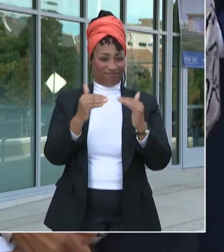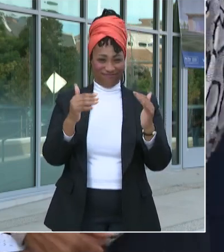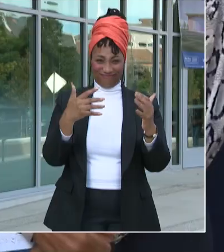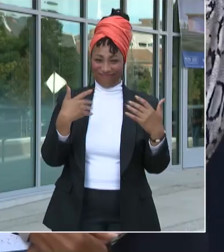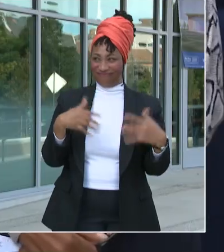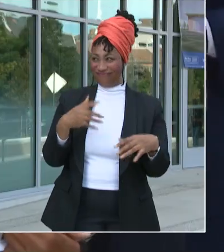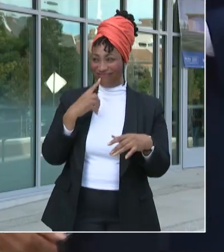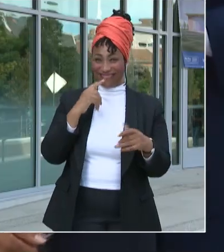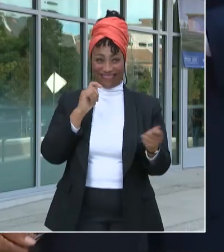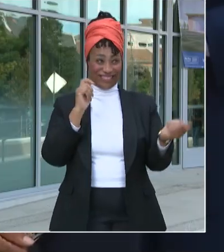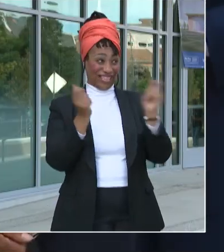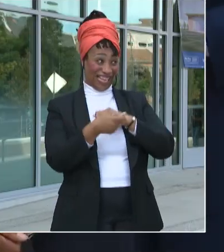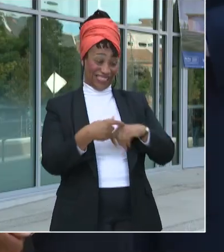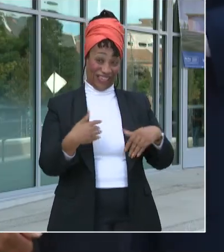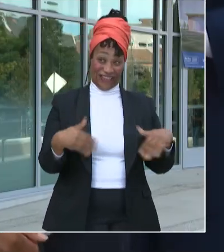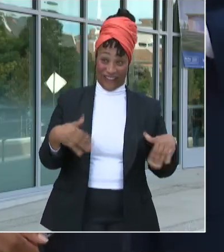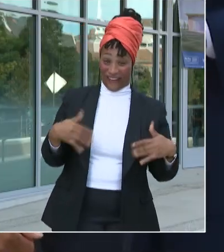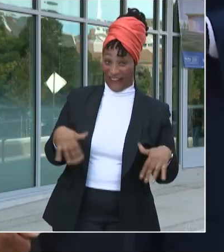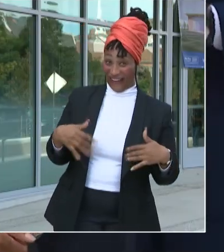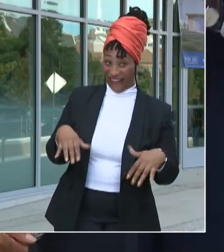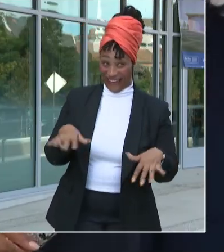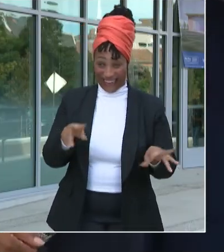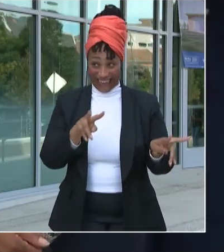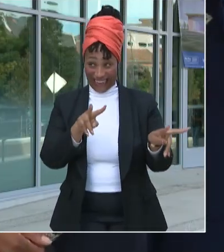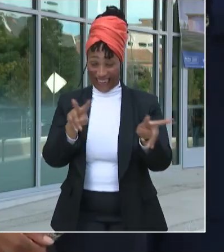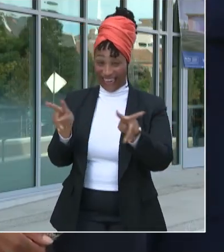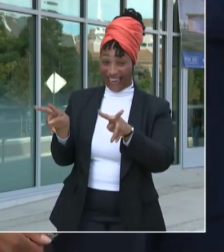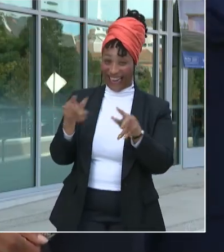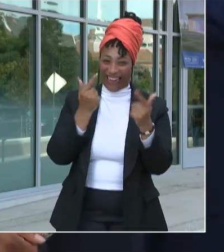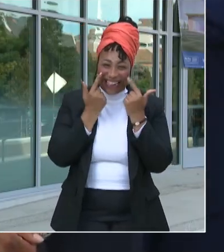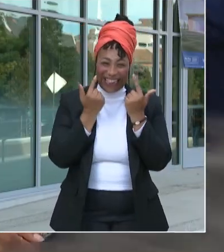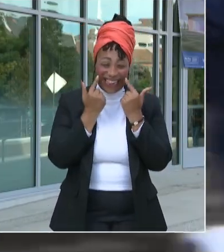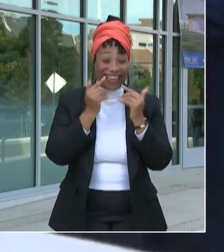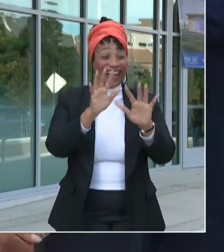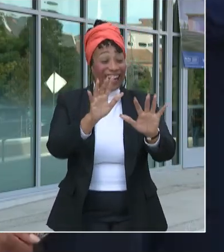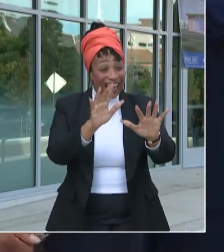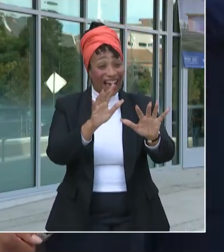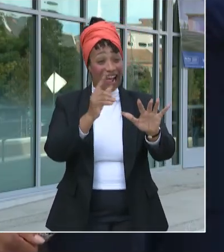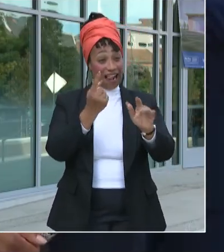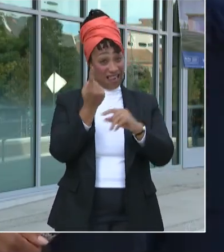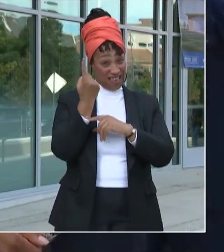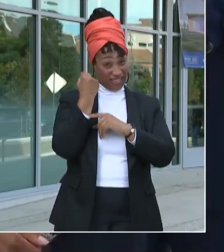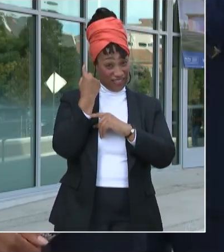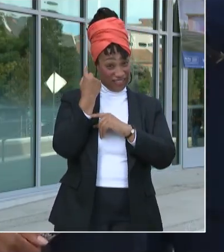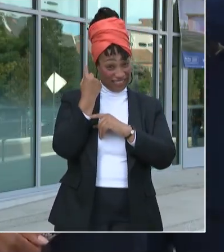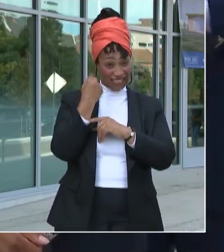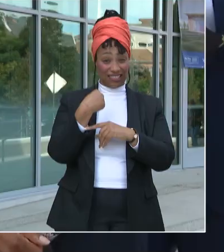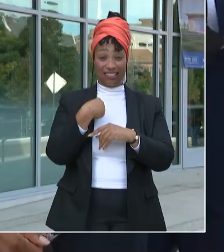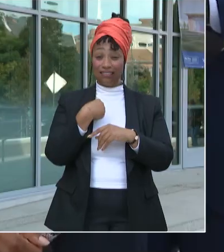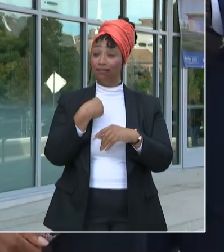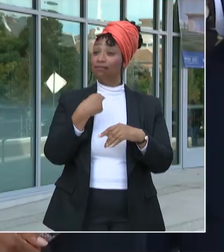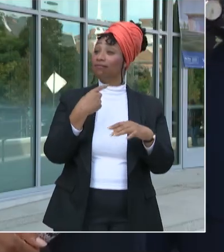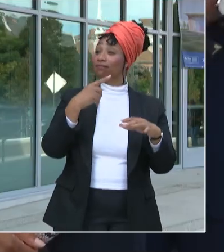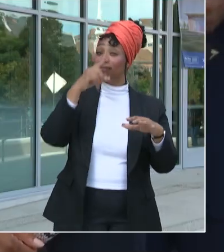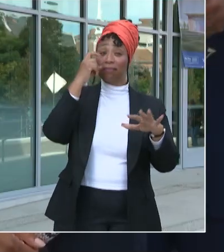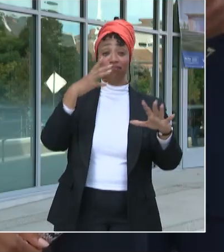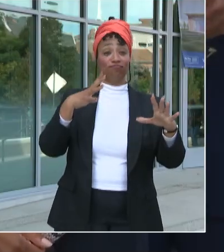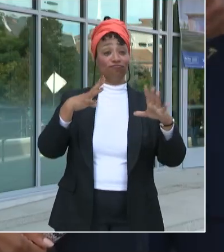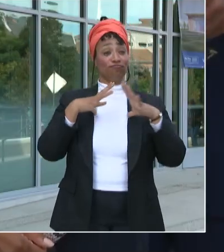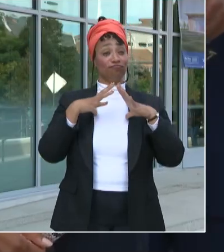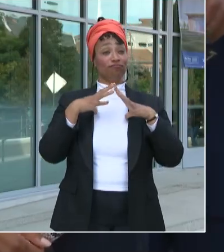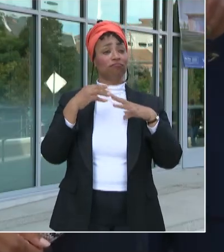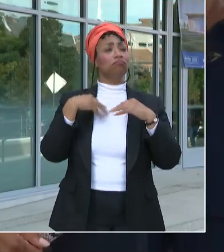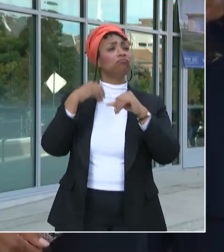When I was coming back this year, I couldn't have imagined all this just for me and my friends. Learning at Truesdell is